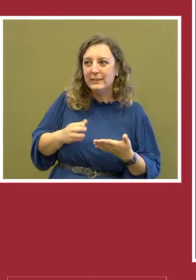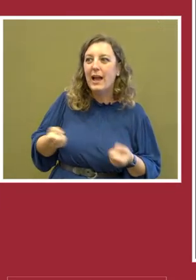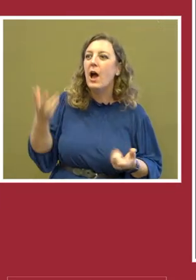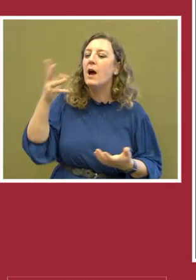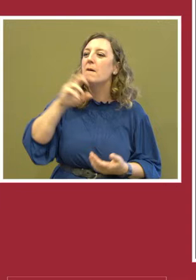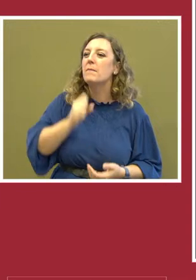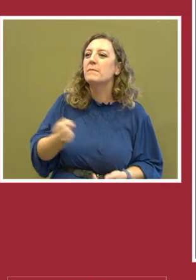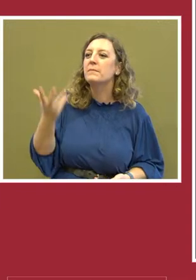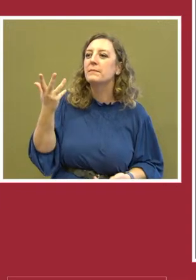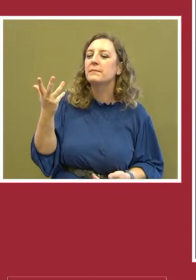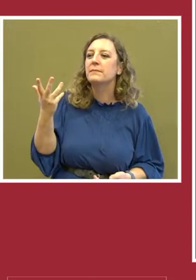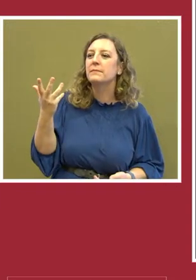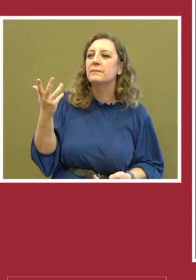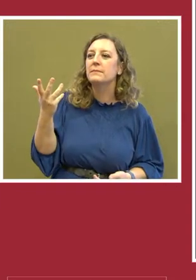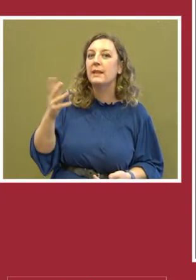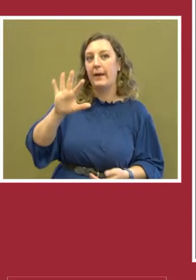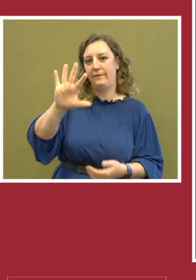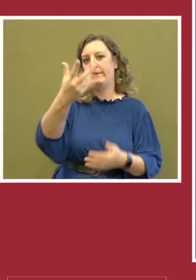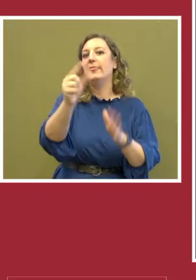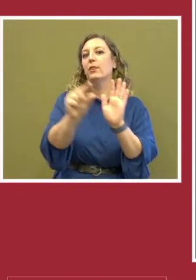this picture? I was in